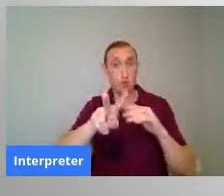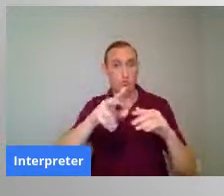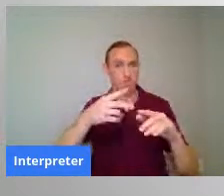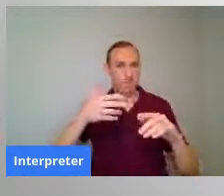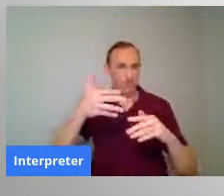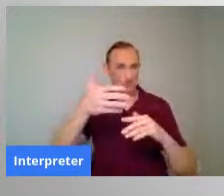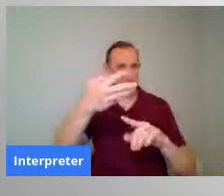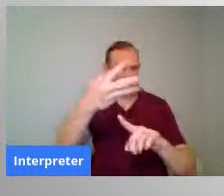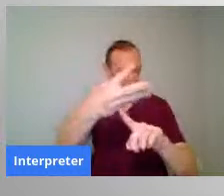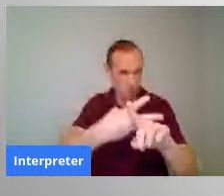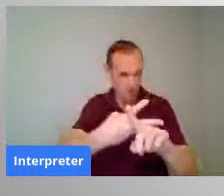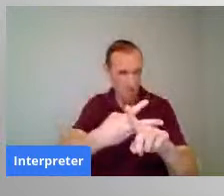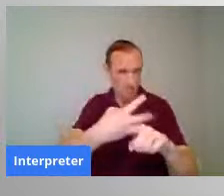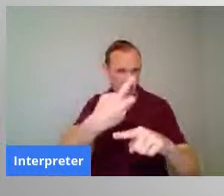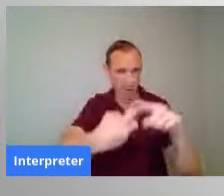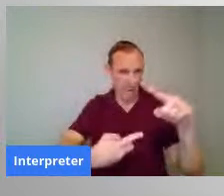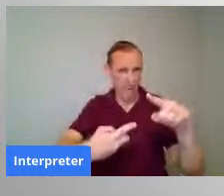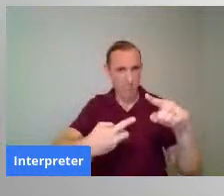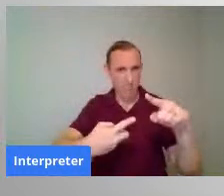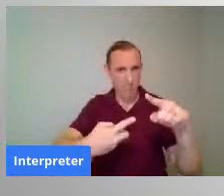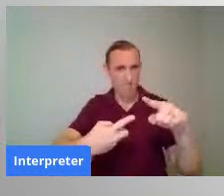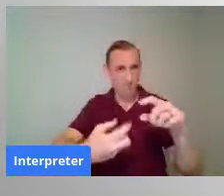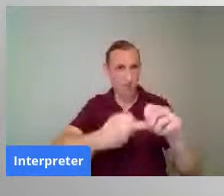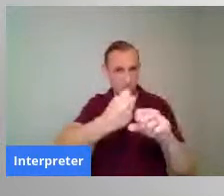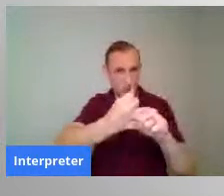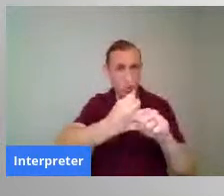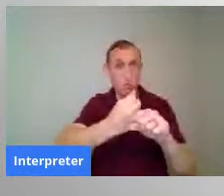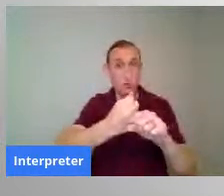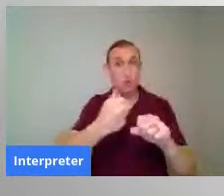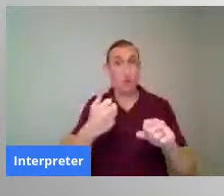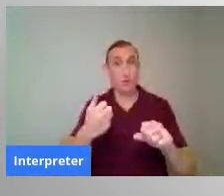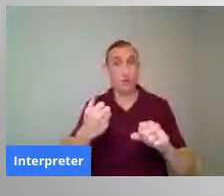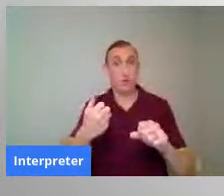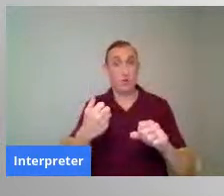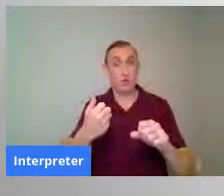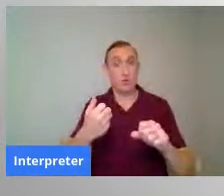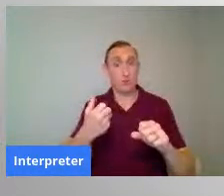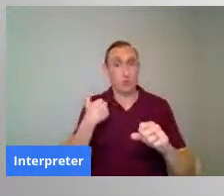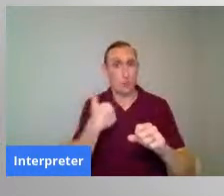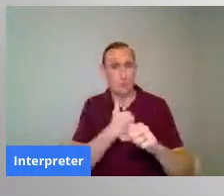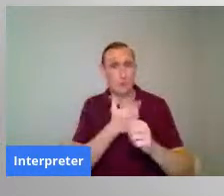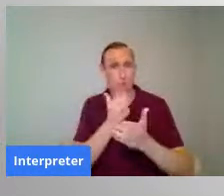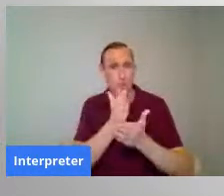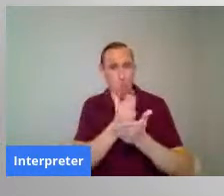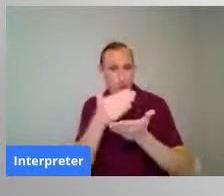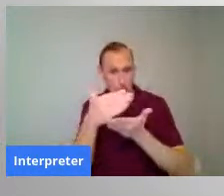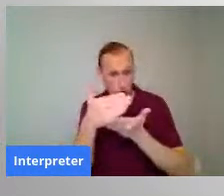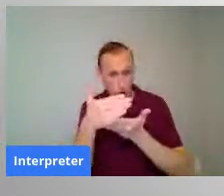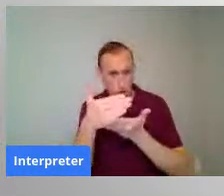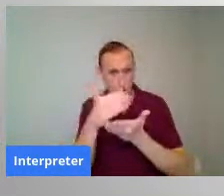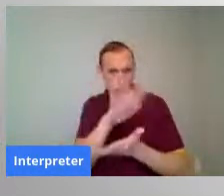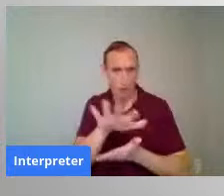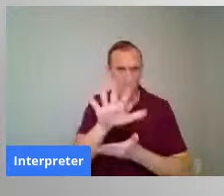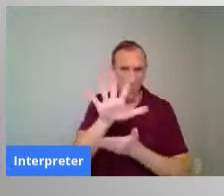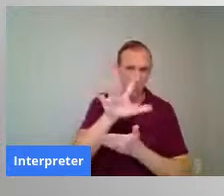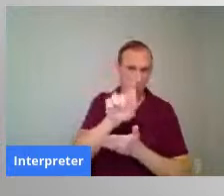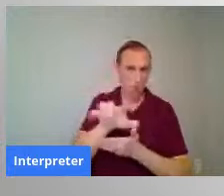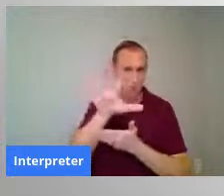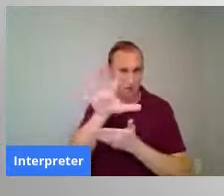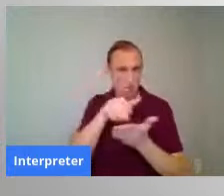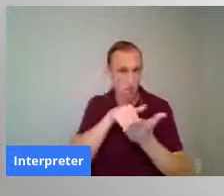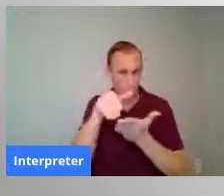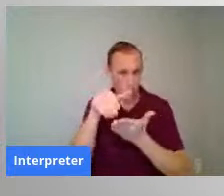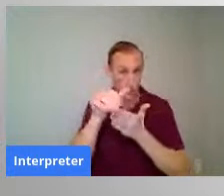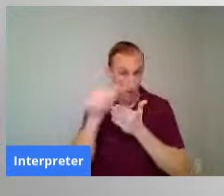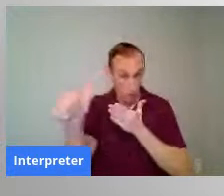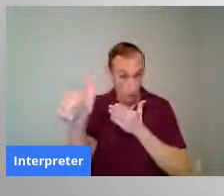year, although we had budgeted ourselves in the hole about $5.5 million, and that's what Ms. Davis was just